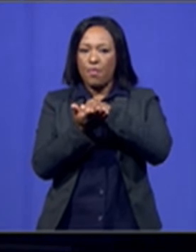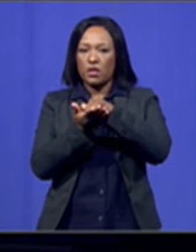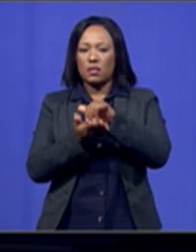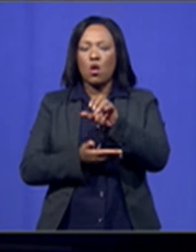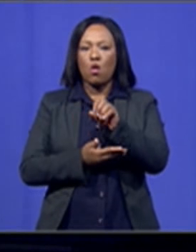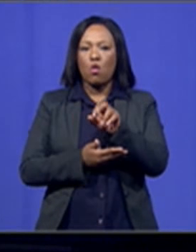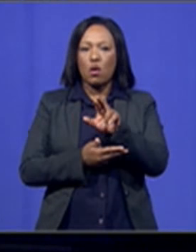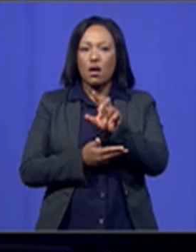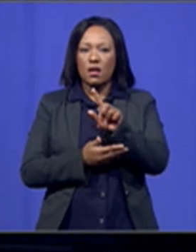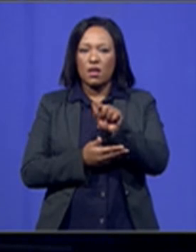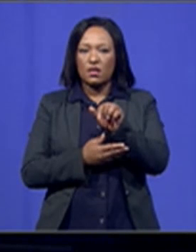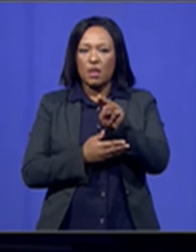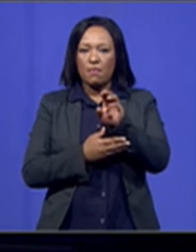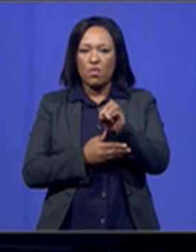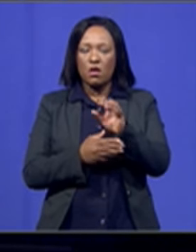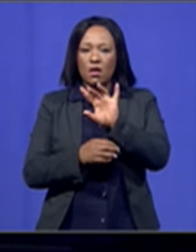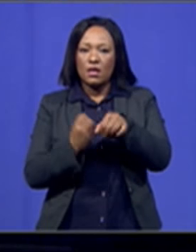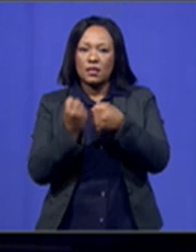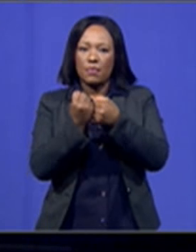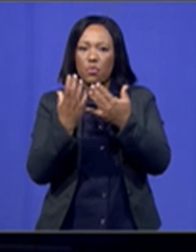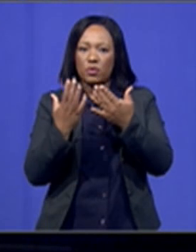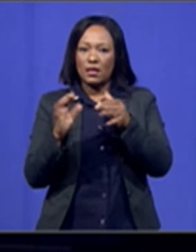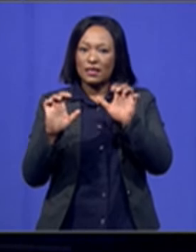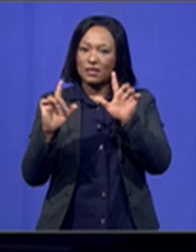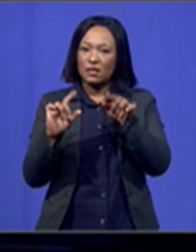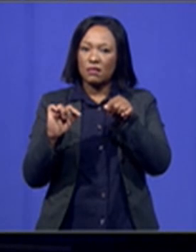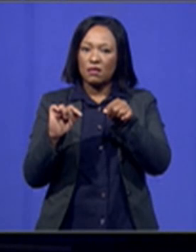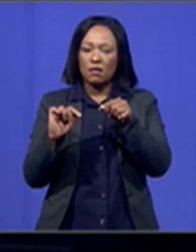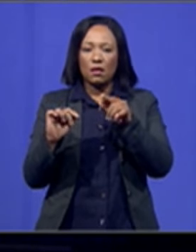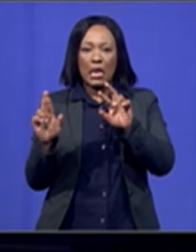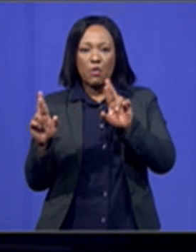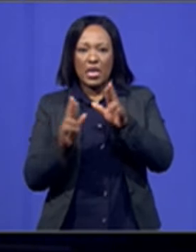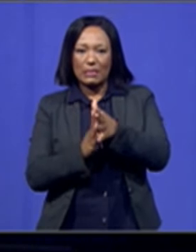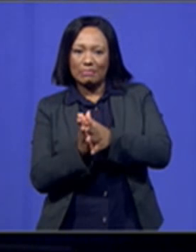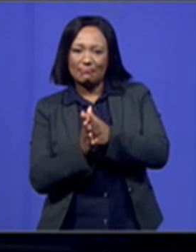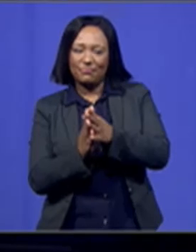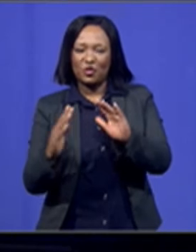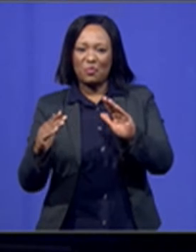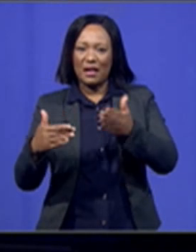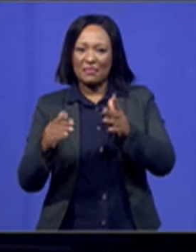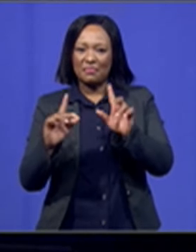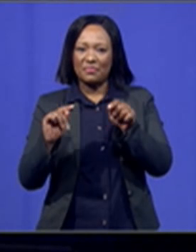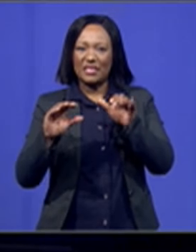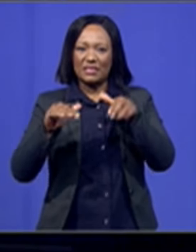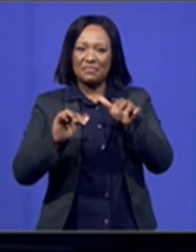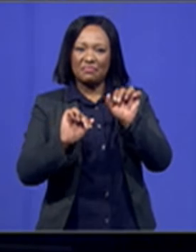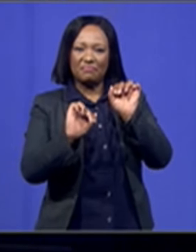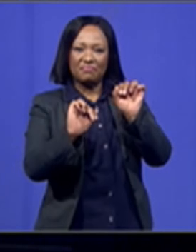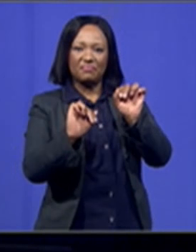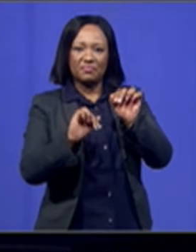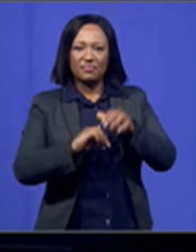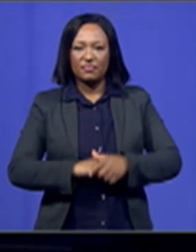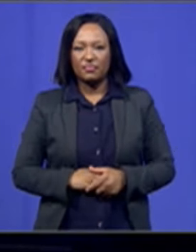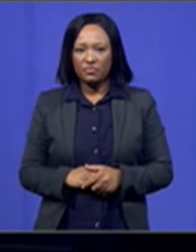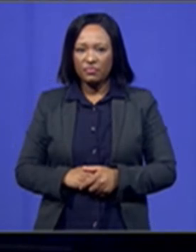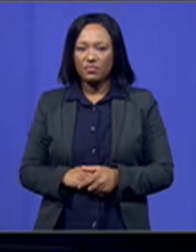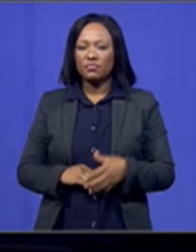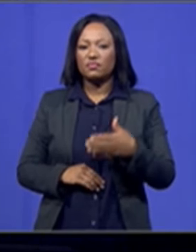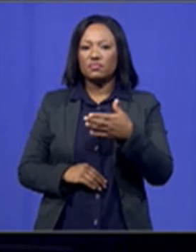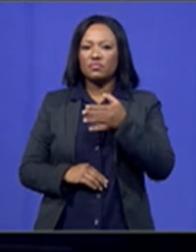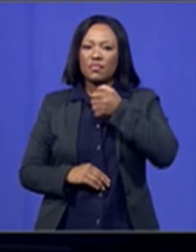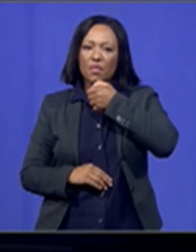Tambo moo balatedi ba Mamelodi Sundowns ba seng ba le malalaotswe ho amohela sehlopha sa bona. Ha re fetele jwalo ho moqolotsi